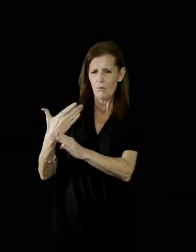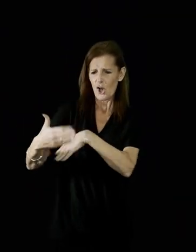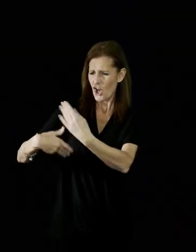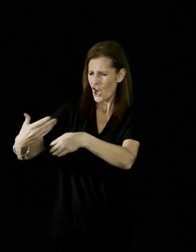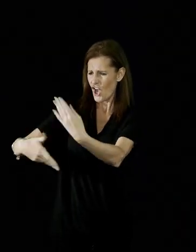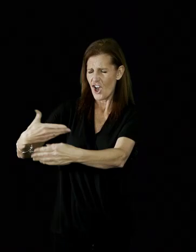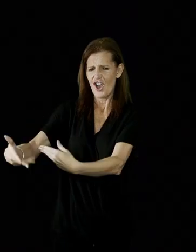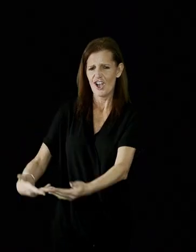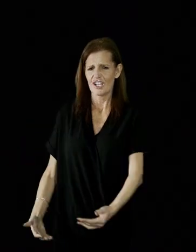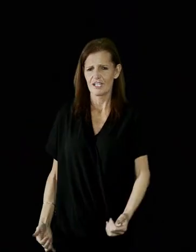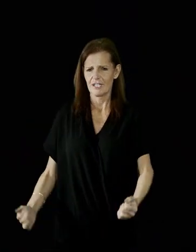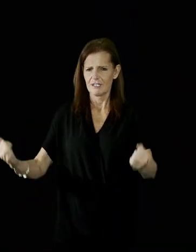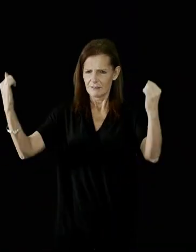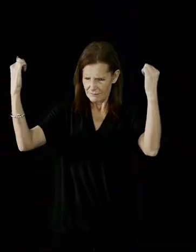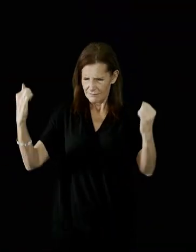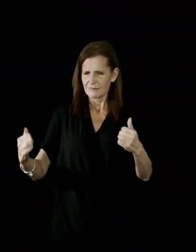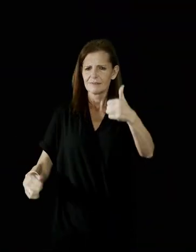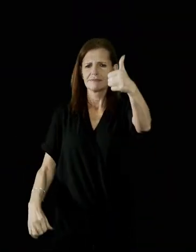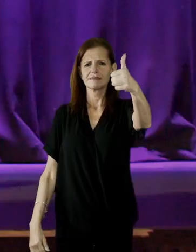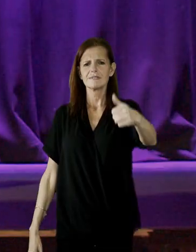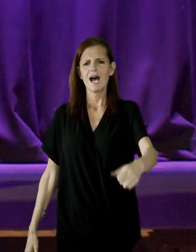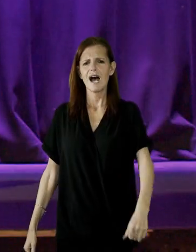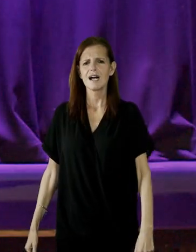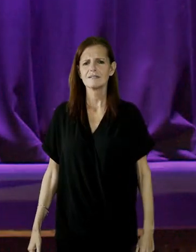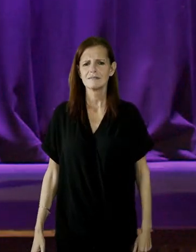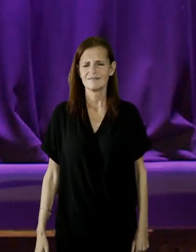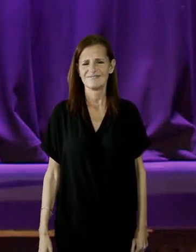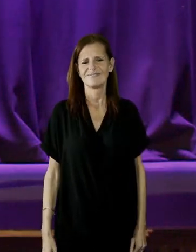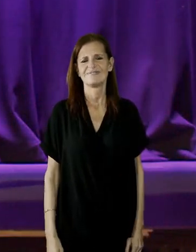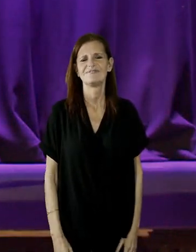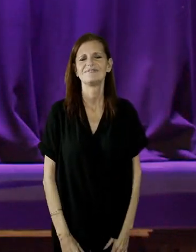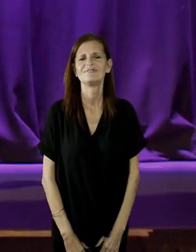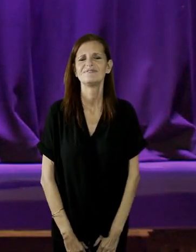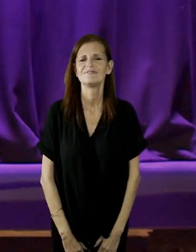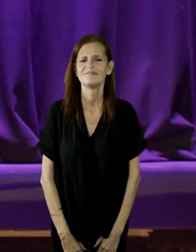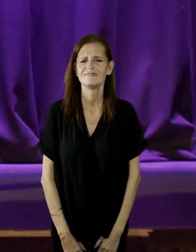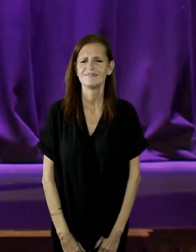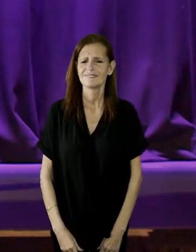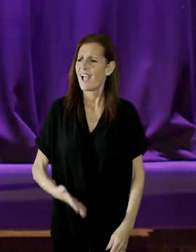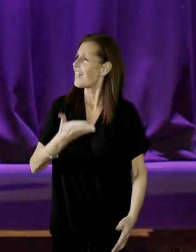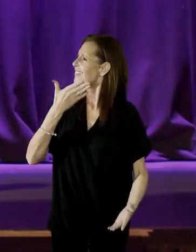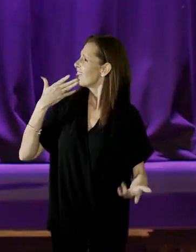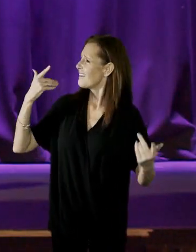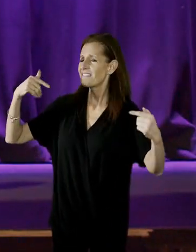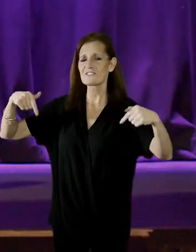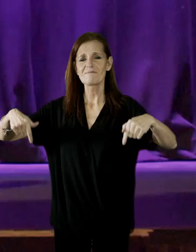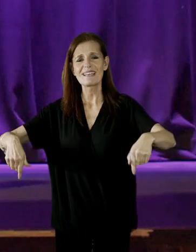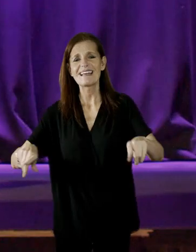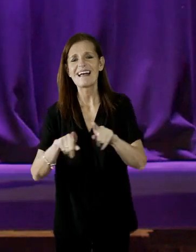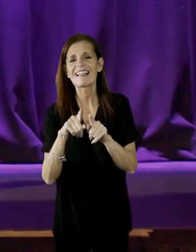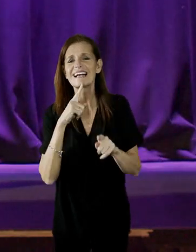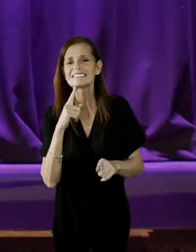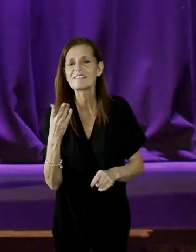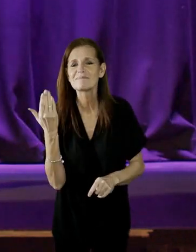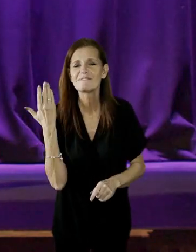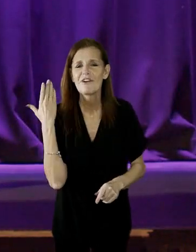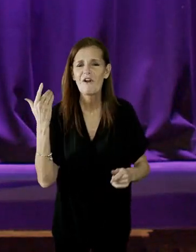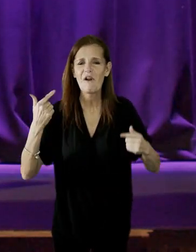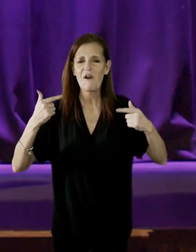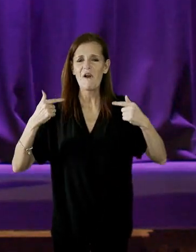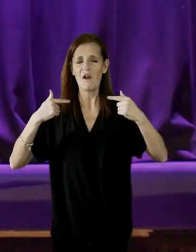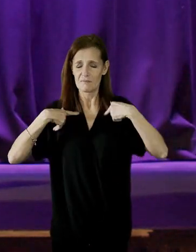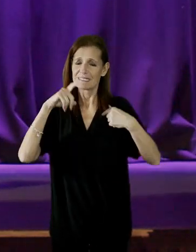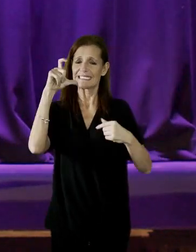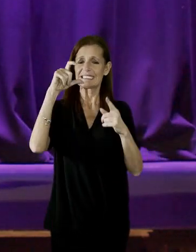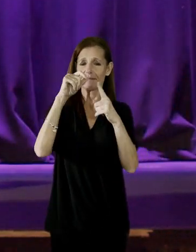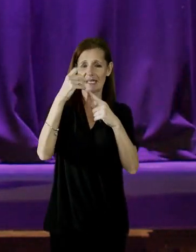That'll do as a soundbite. Yeah, it's lovely to be here. As I said before, I have cerebral palsy. And I